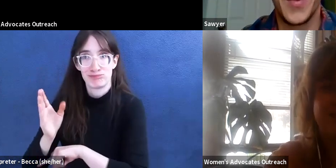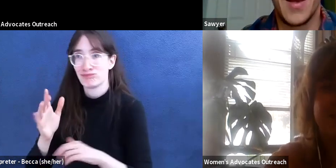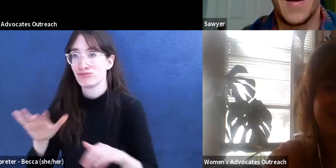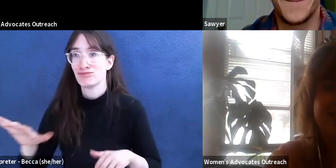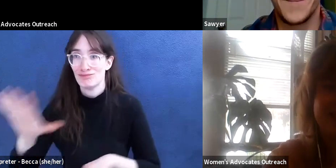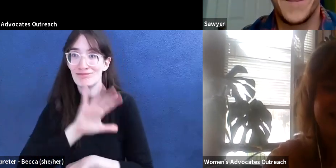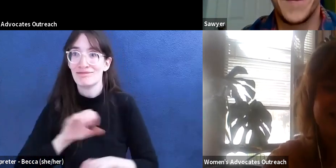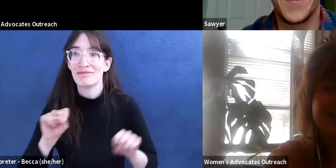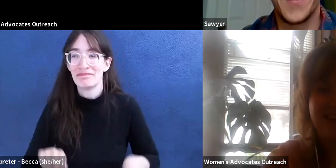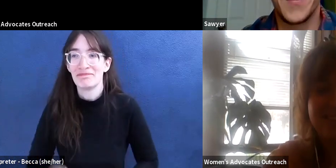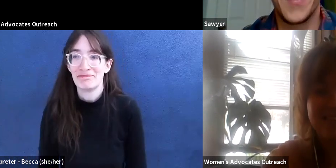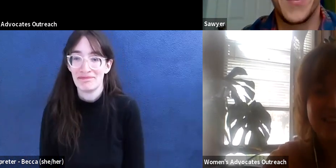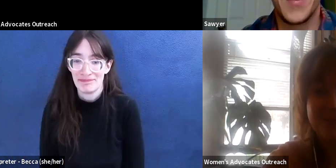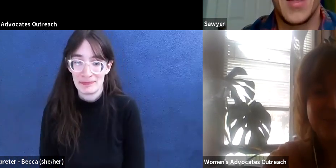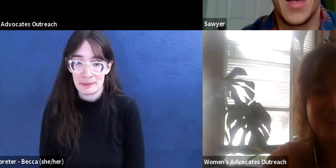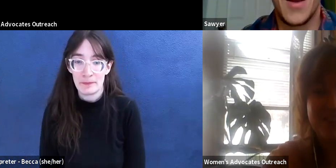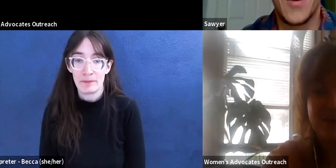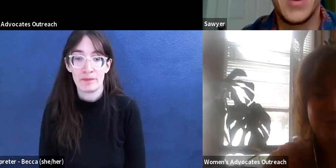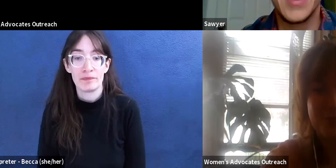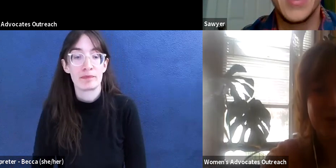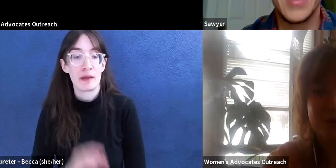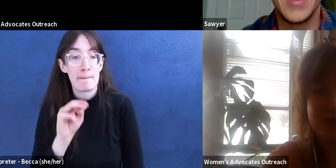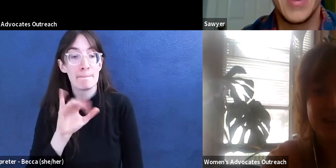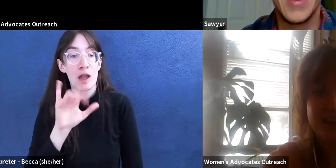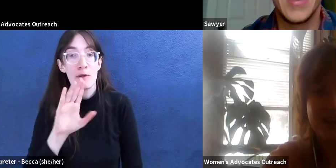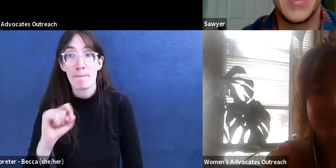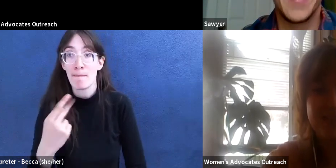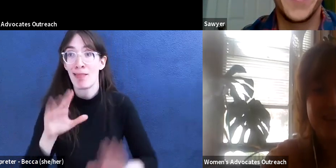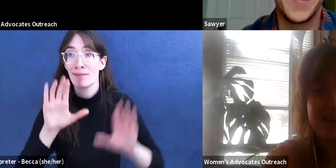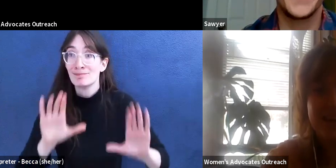just really helpful for like framing the whole tone that you have in the relationship.